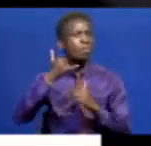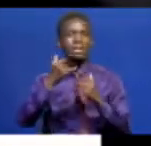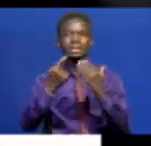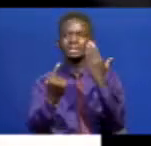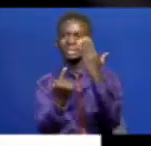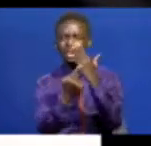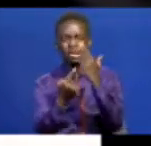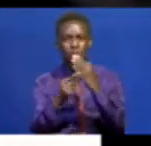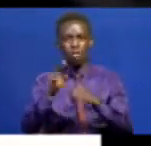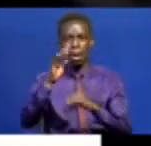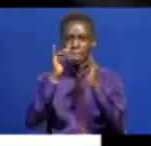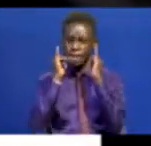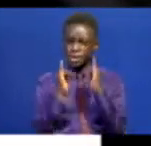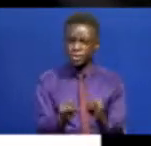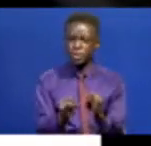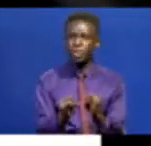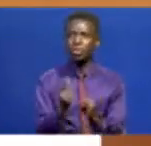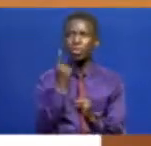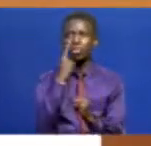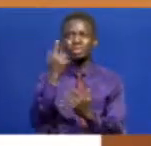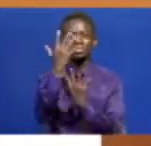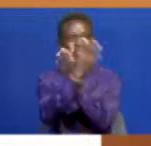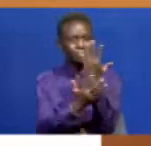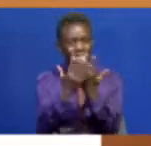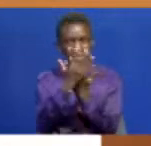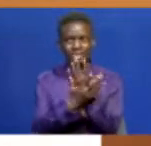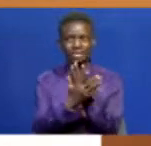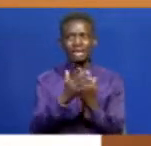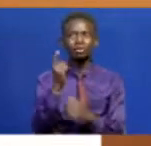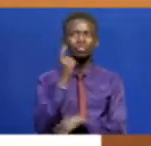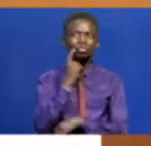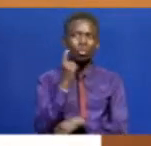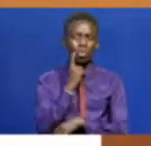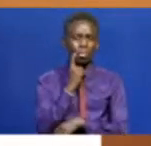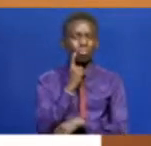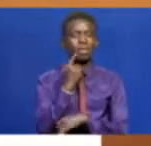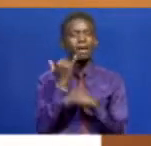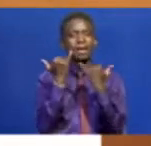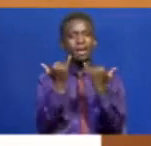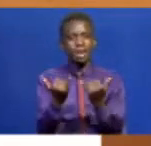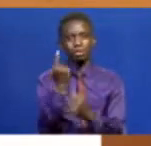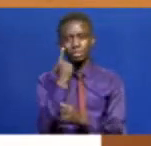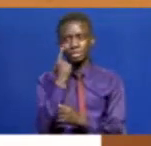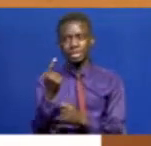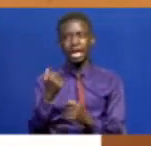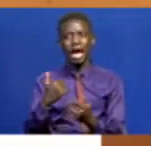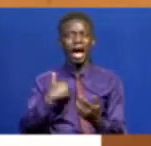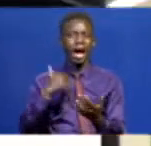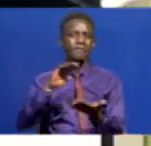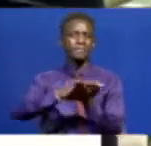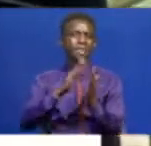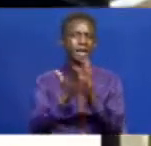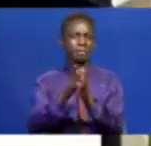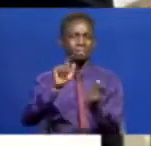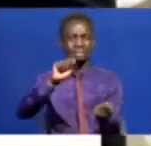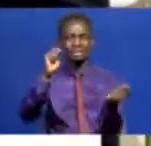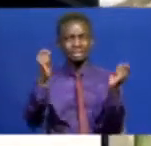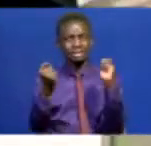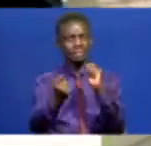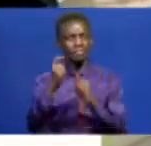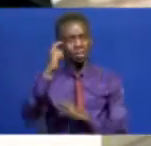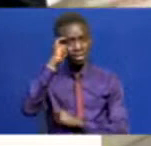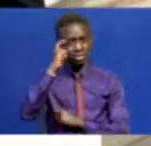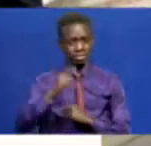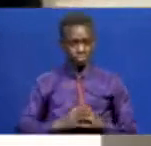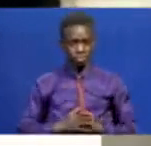and relevance of cybers, as they are commonly referred to, has undergone a remarkable transformation. With mobile